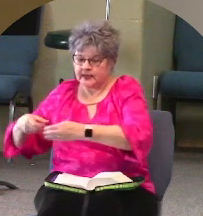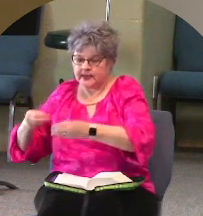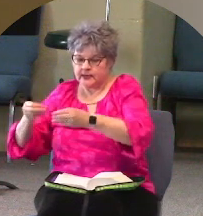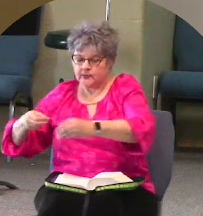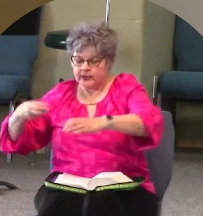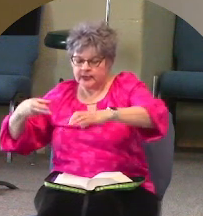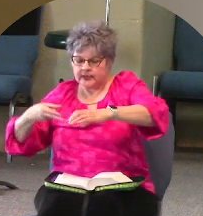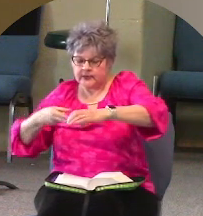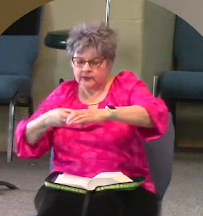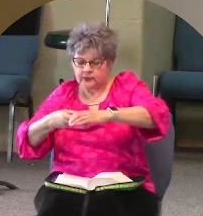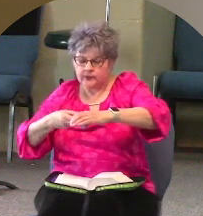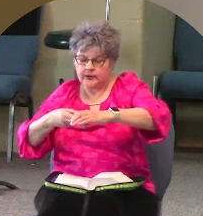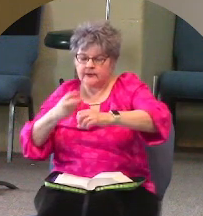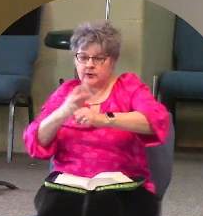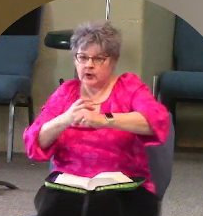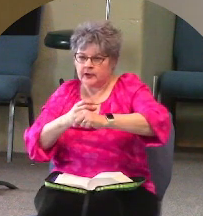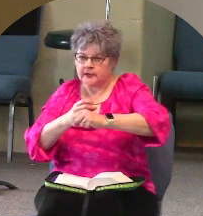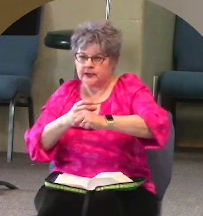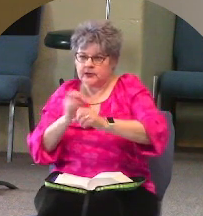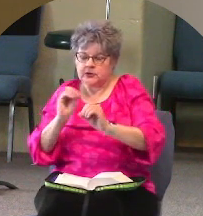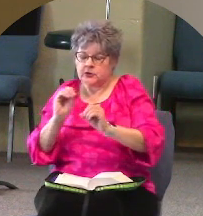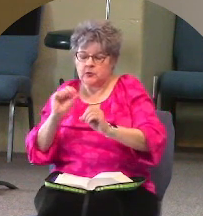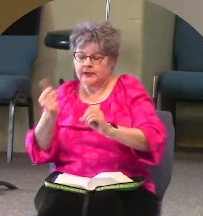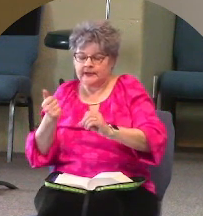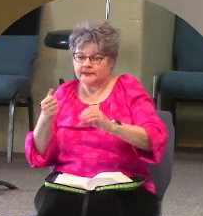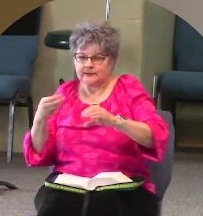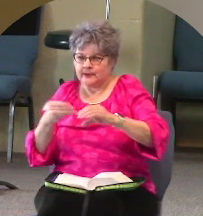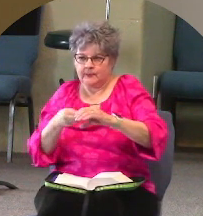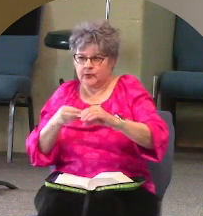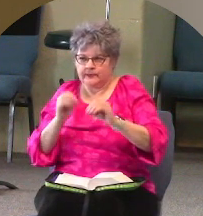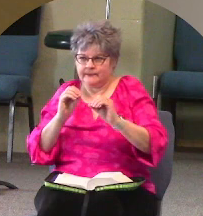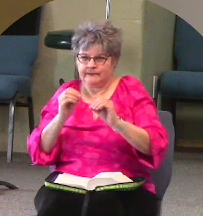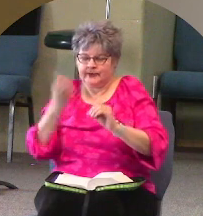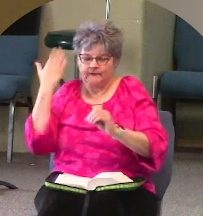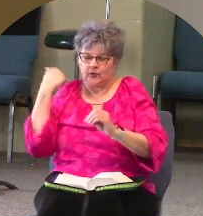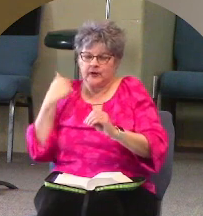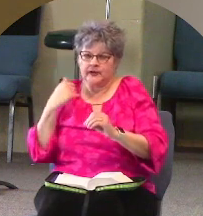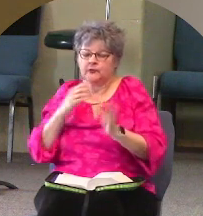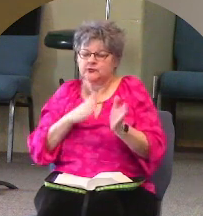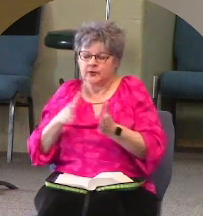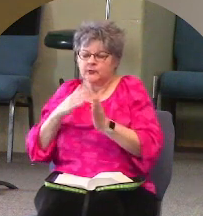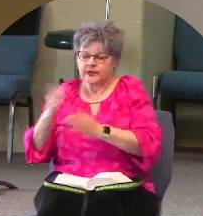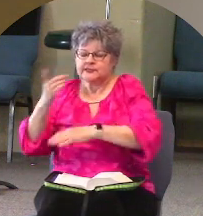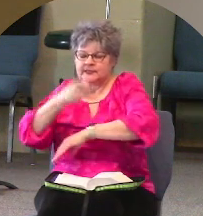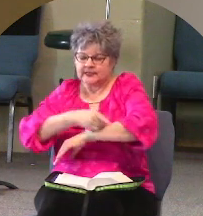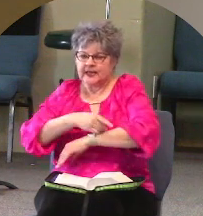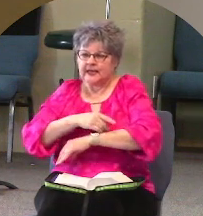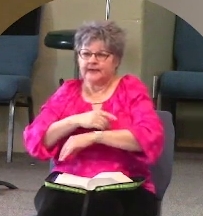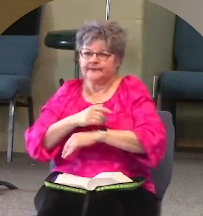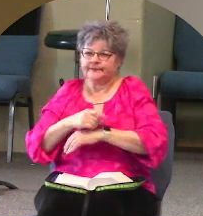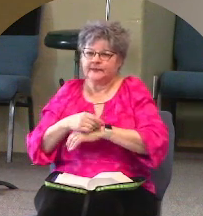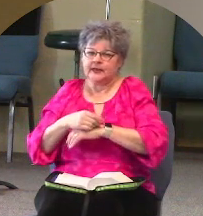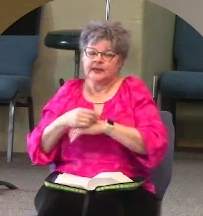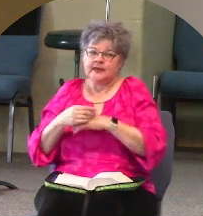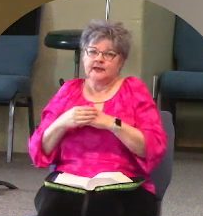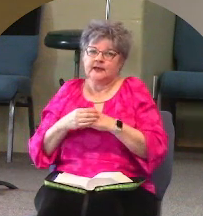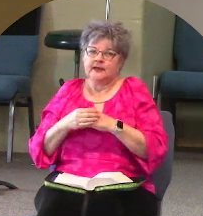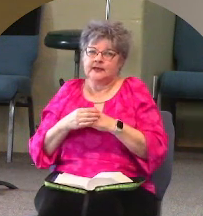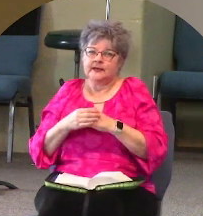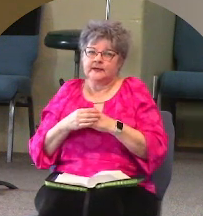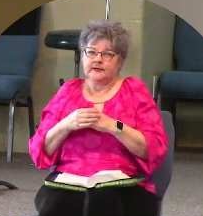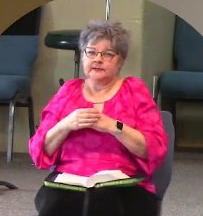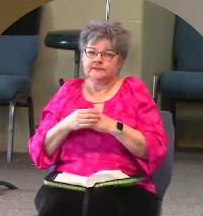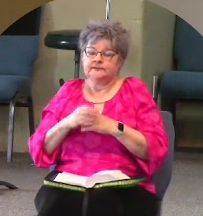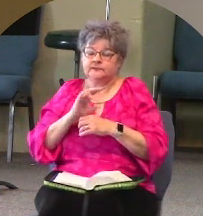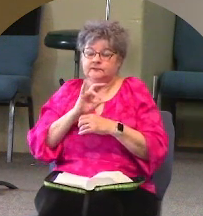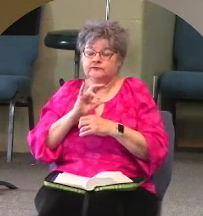ever lain. It was preparation day, and the Sabbath was about to begin. The women